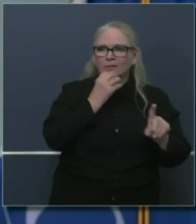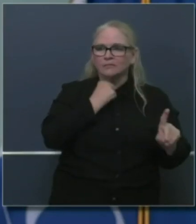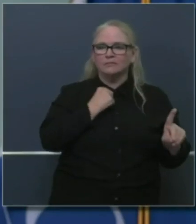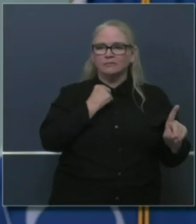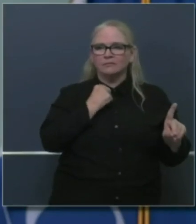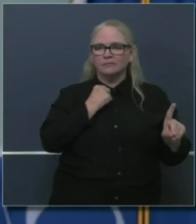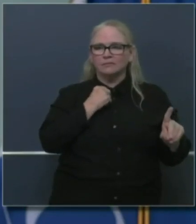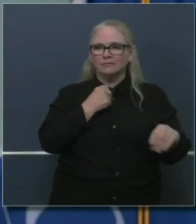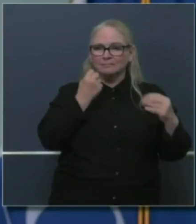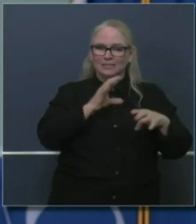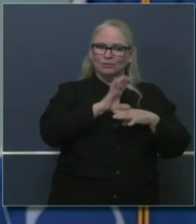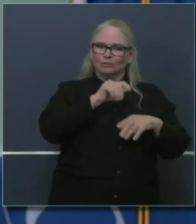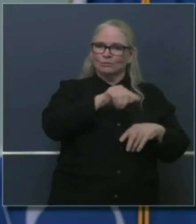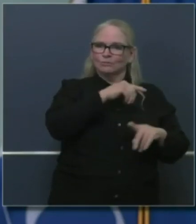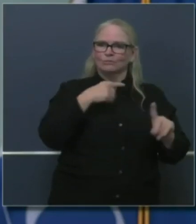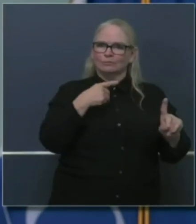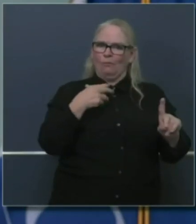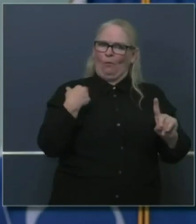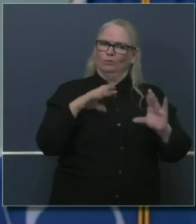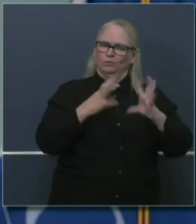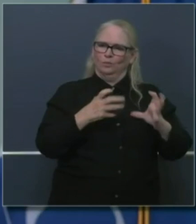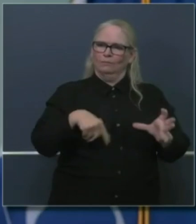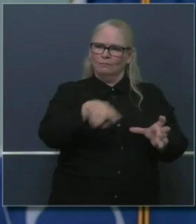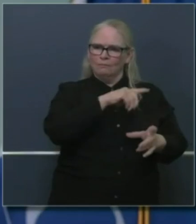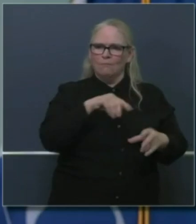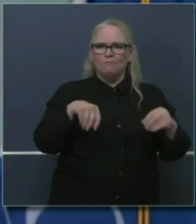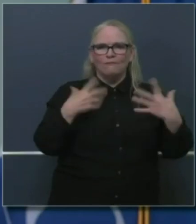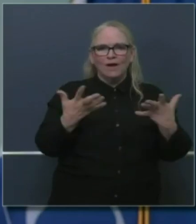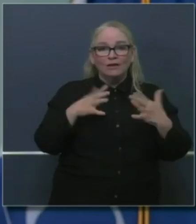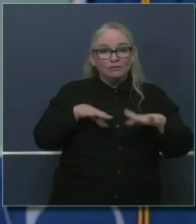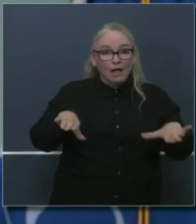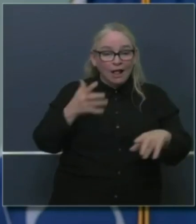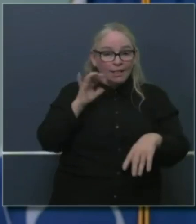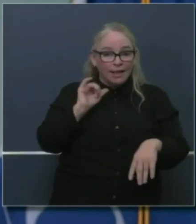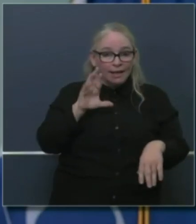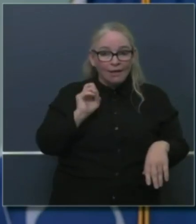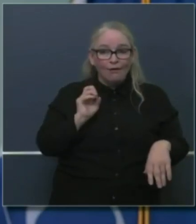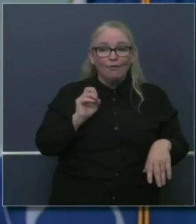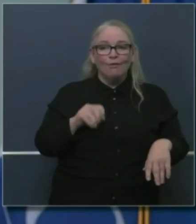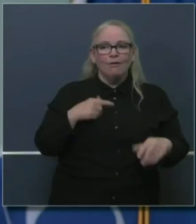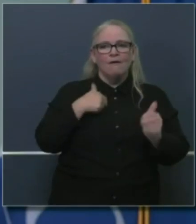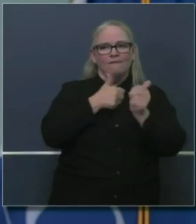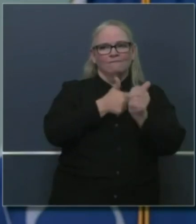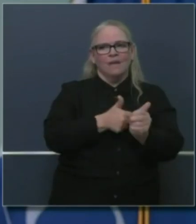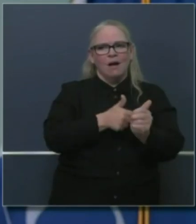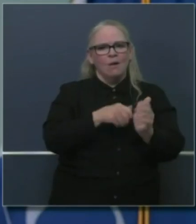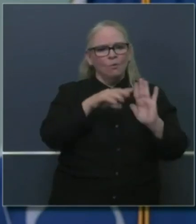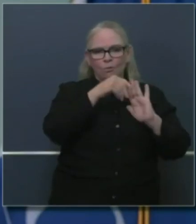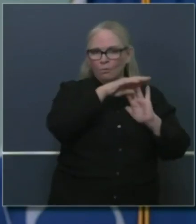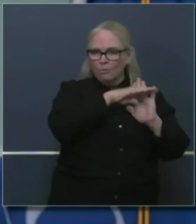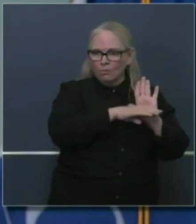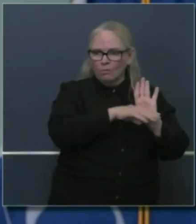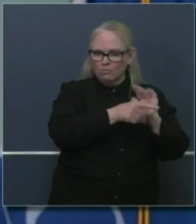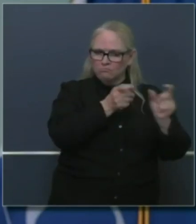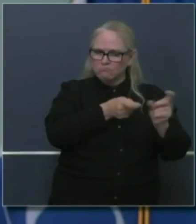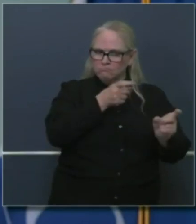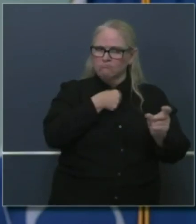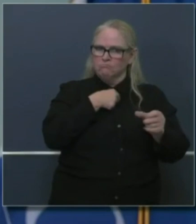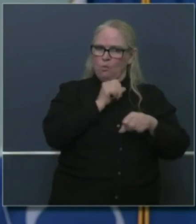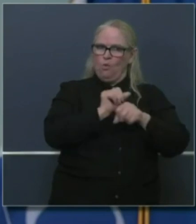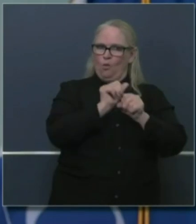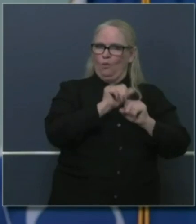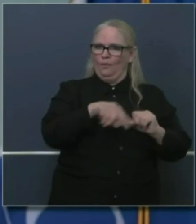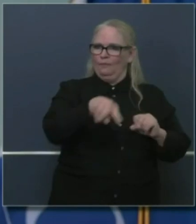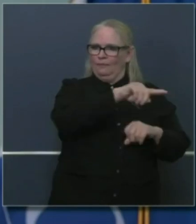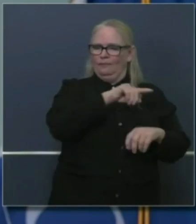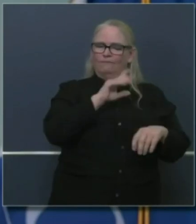leaders across the state. So there are substantial augmentations that were already made in that space for